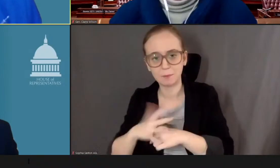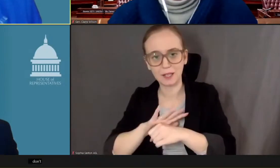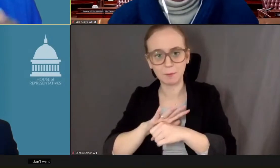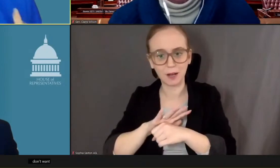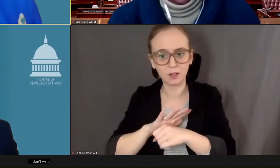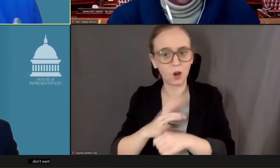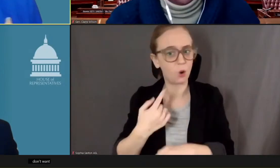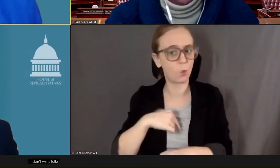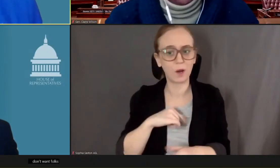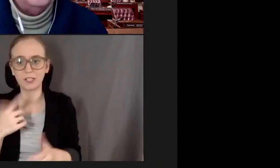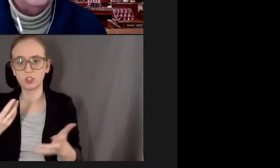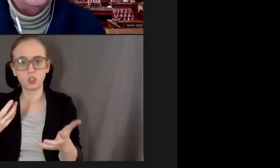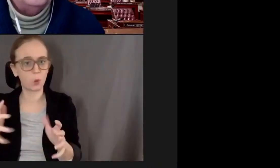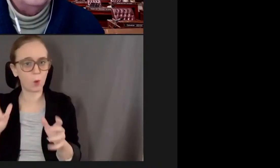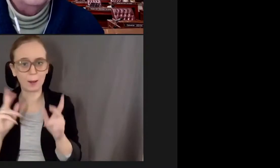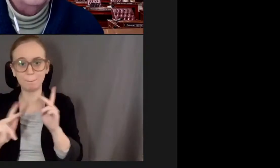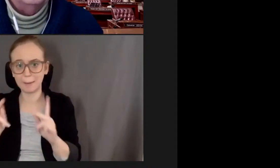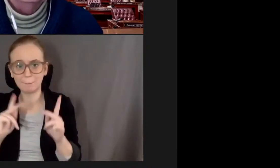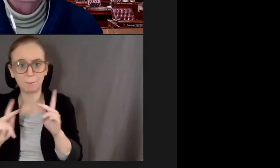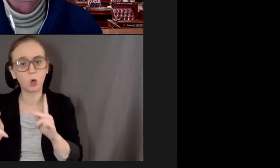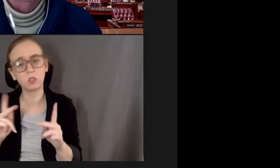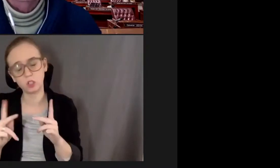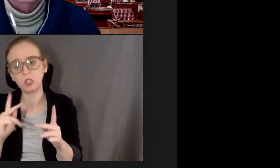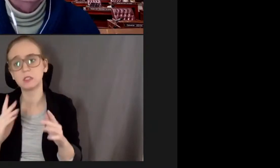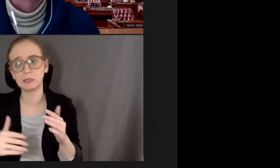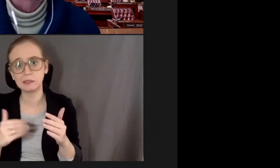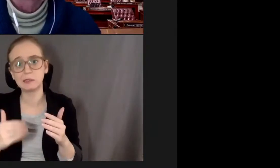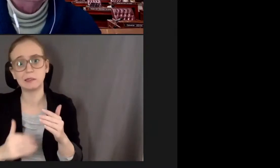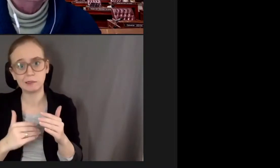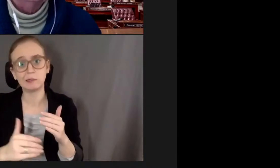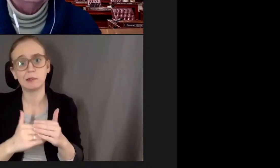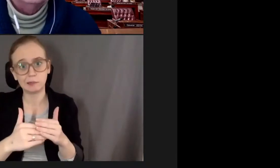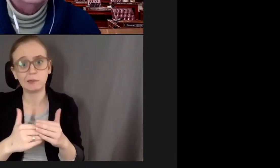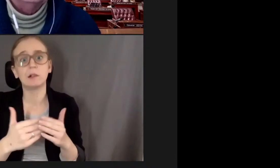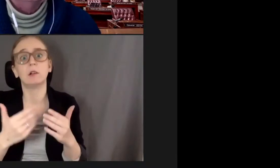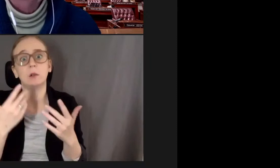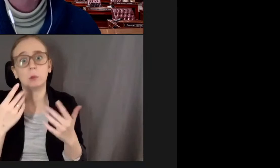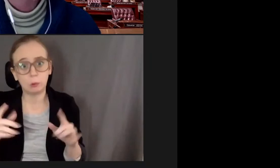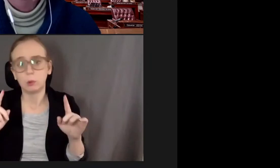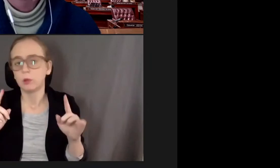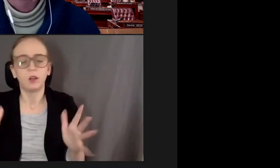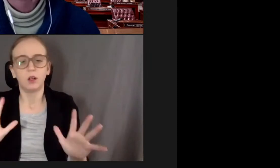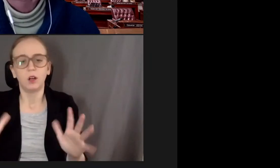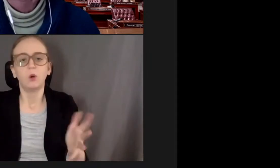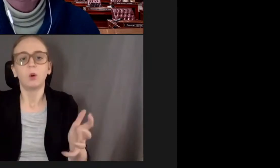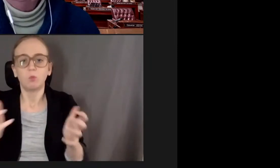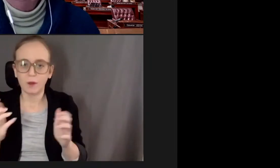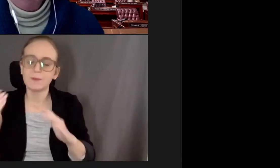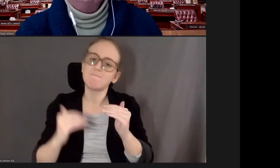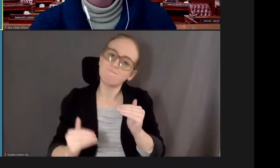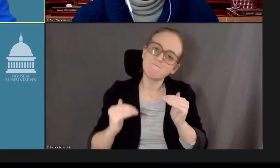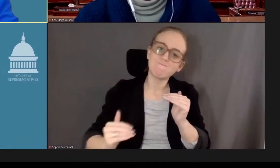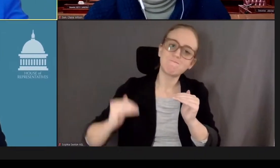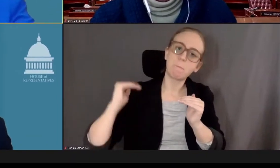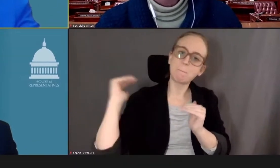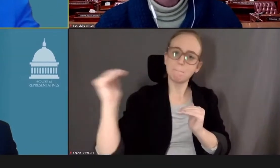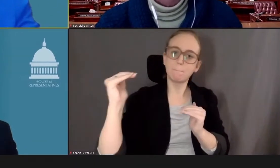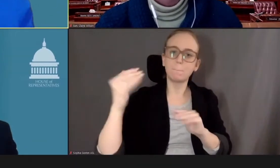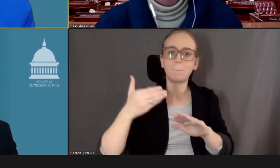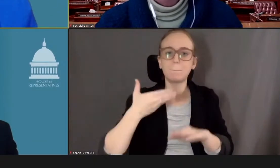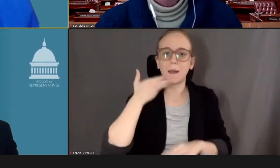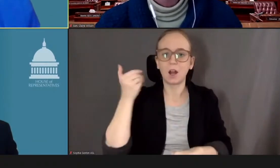just be made whole. We want them to be better than what they were before. Rep. Johnson?